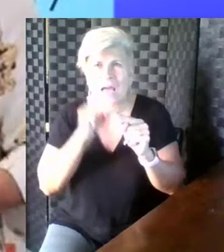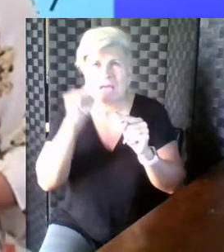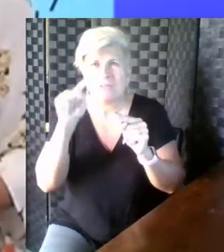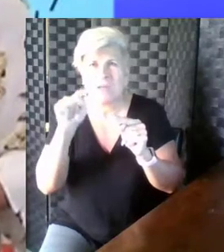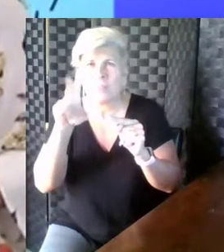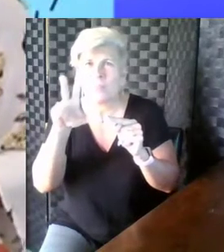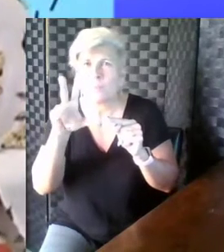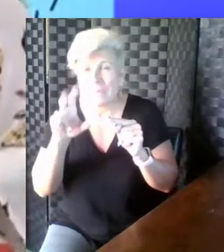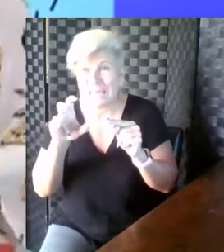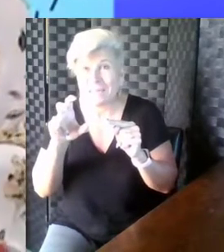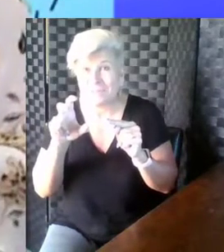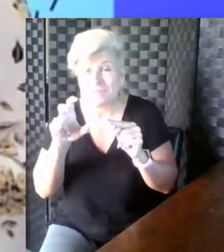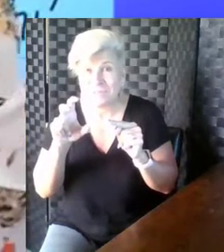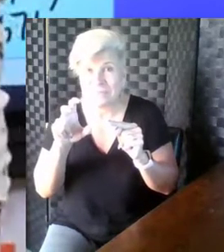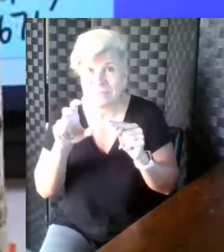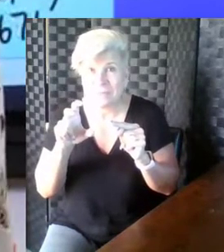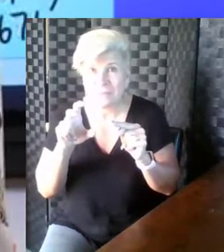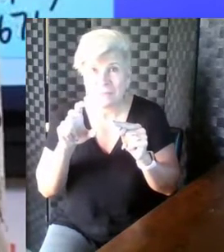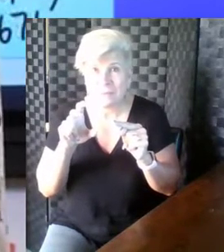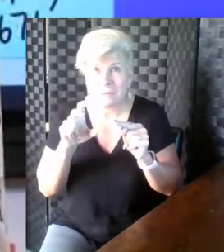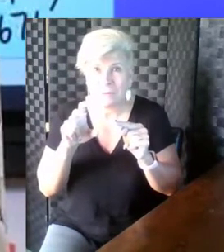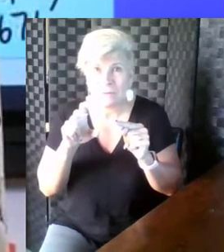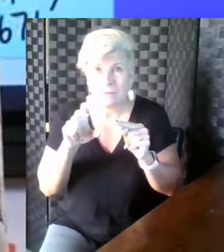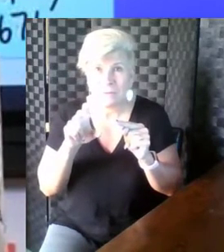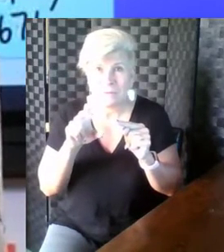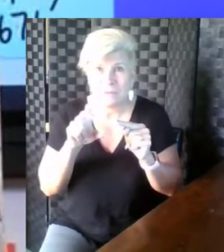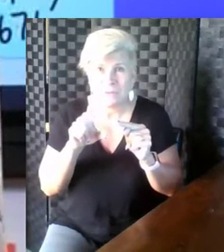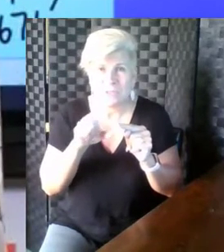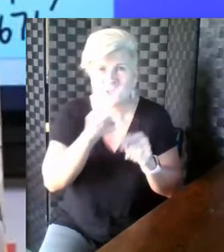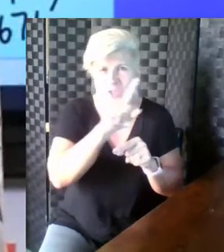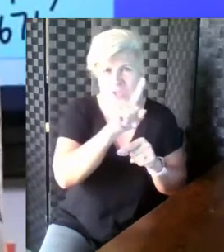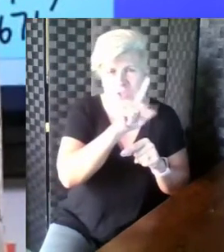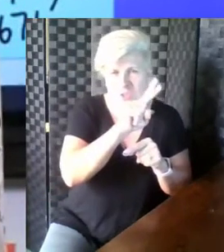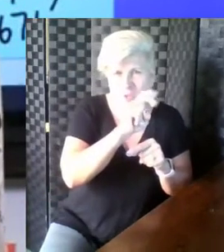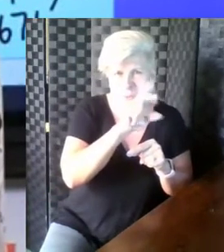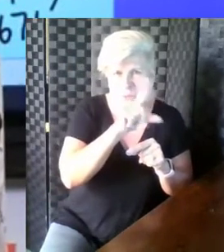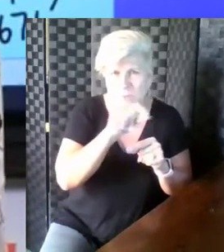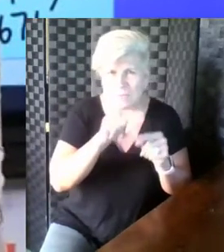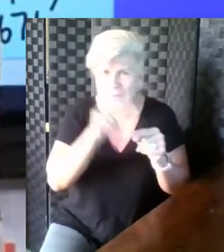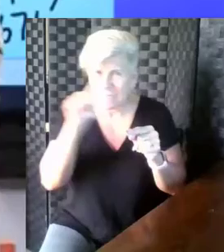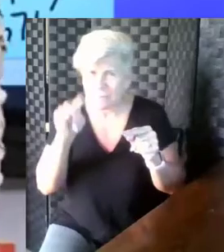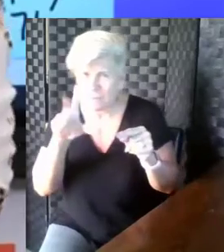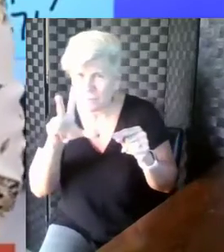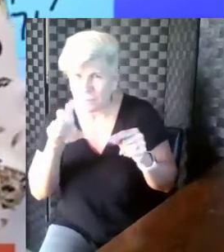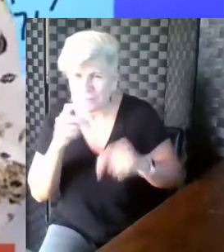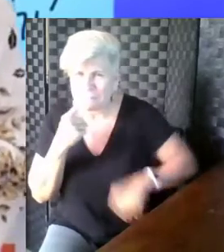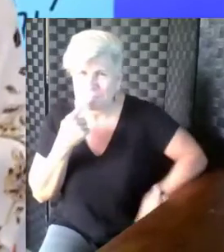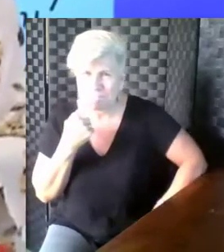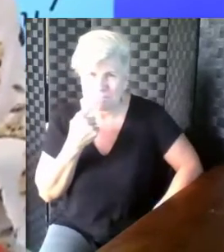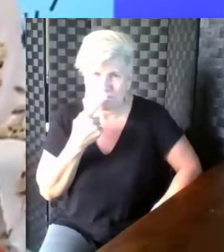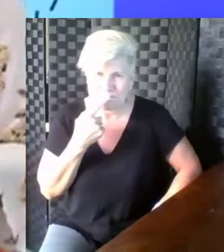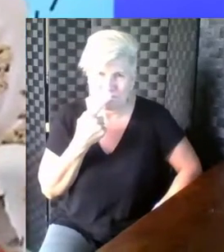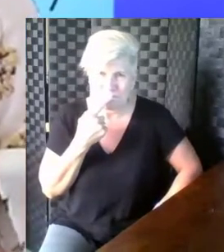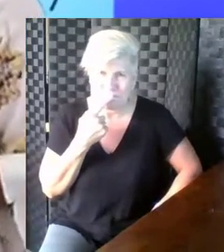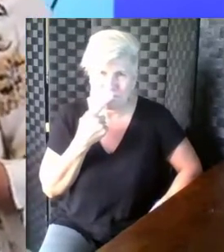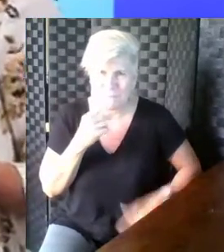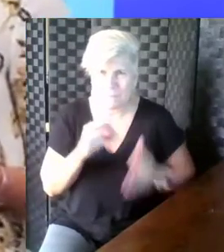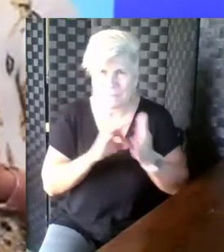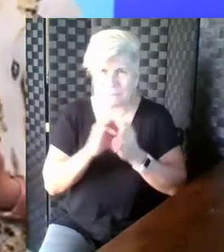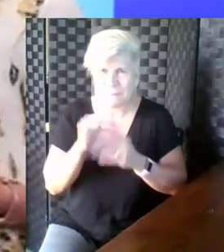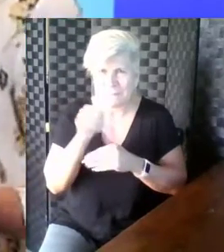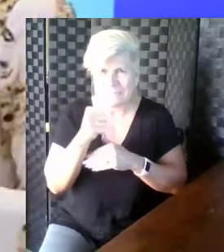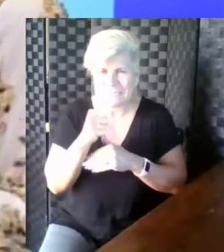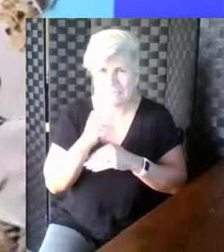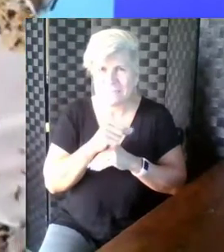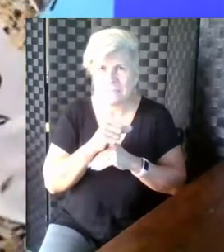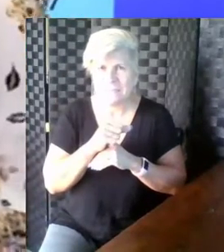way up to 300. So I'm going to try to go from 220 all the way to 300. I'm going to count by tens. Are